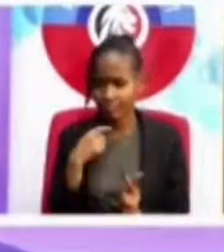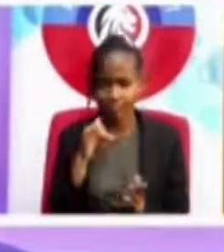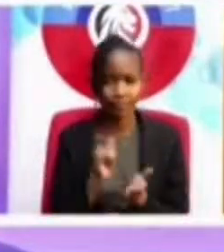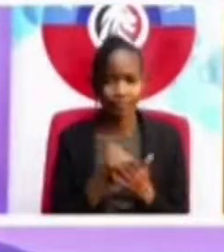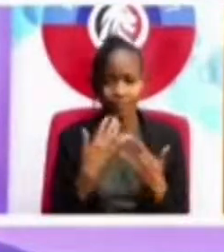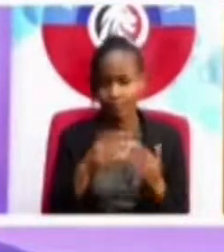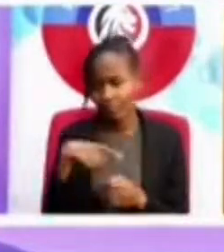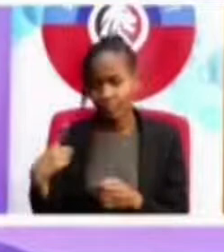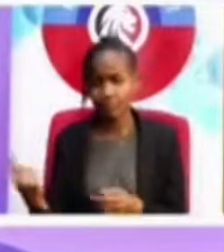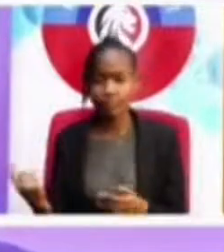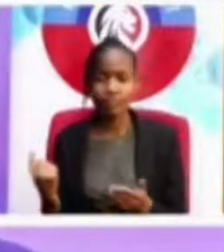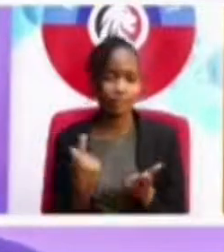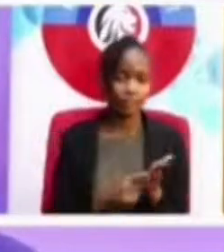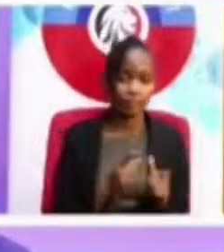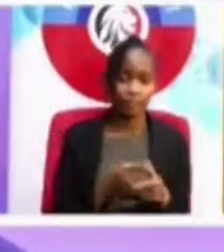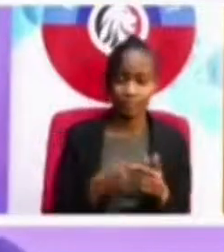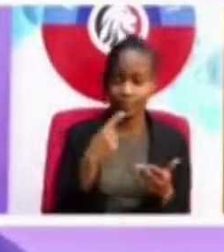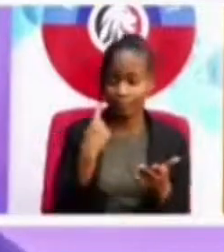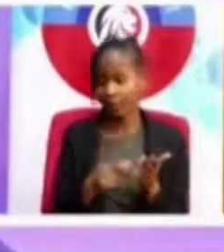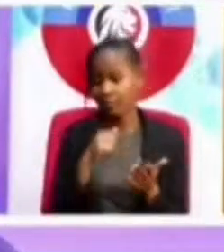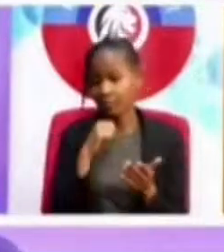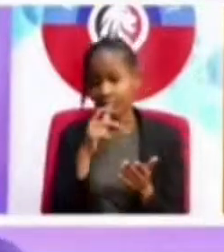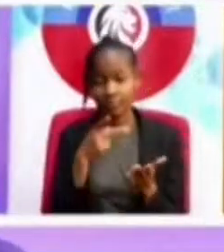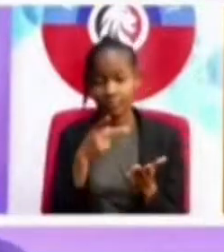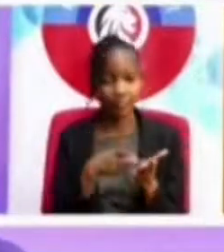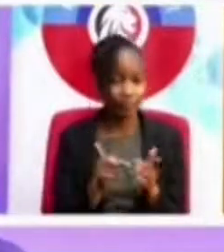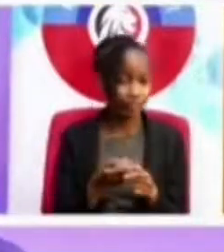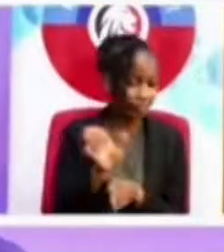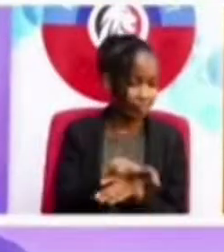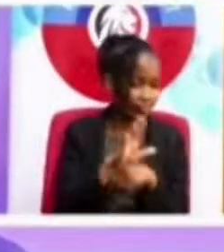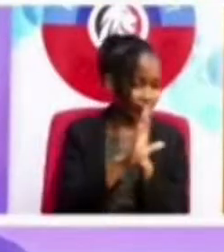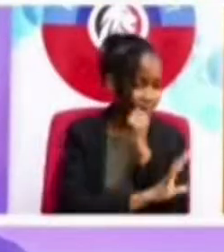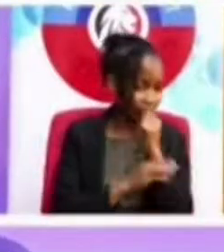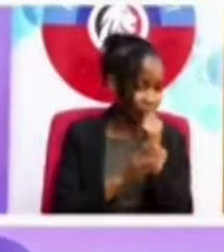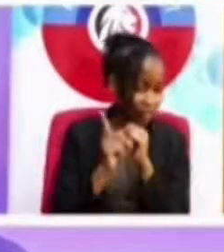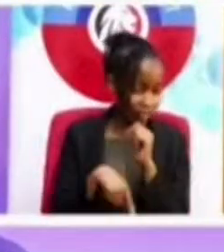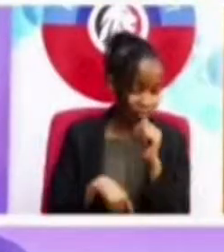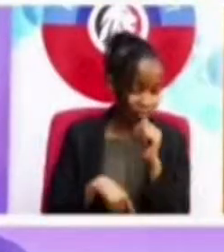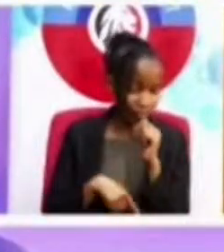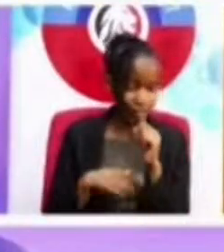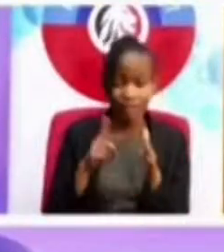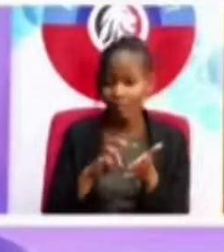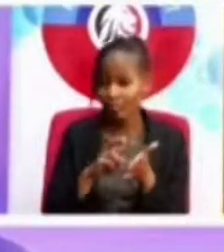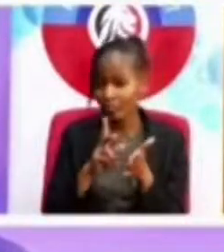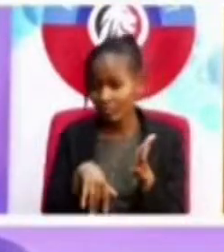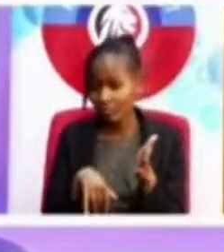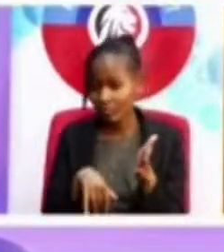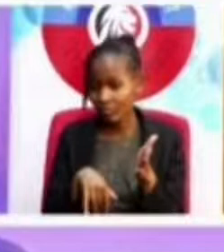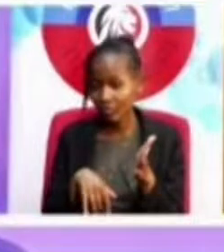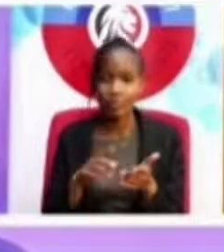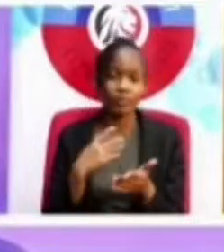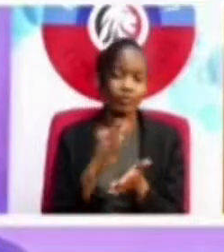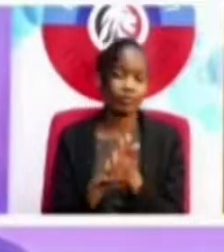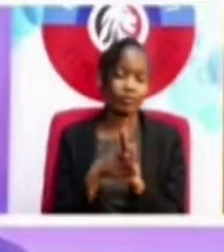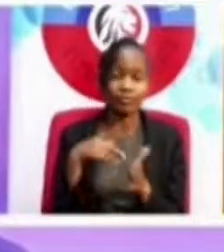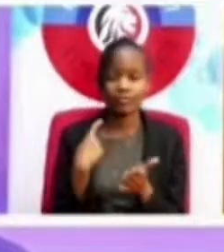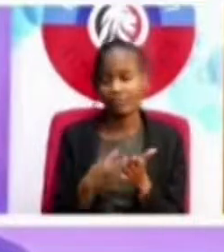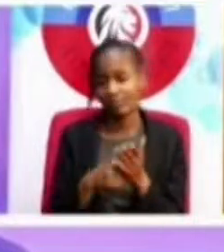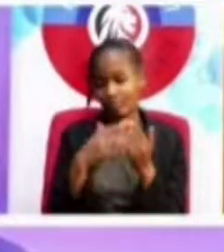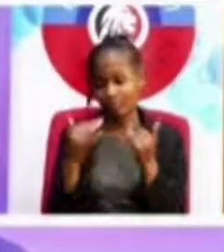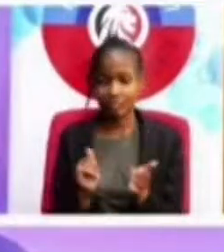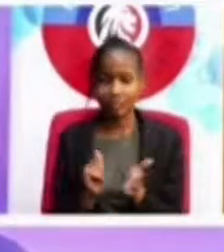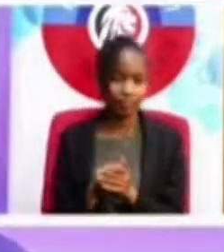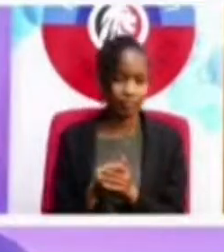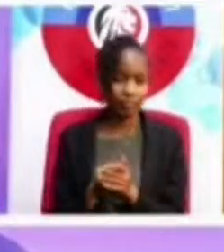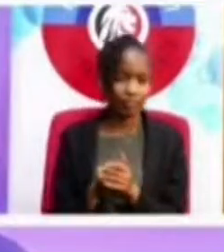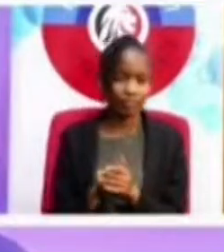not paid and they get back to this country, what that means without payment of tax is that now there is the playing field is